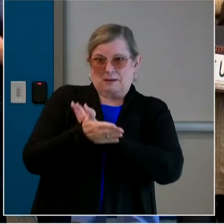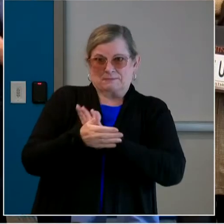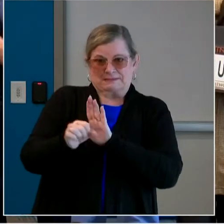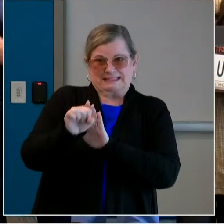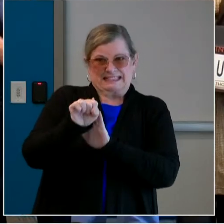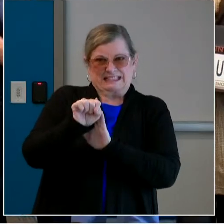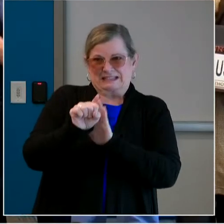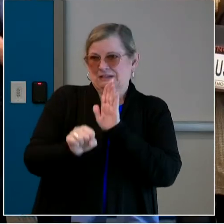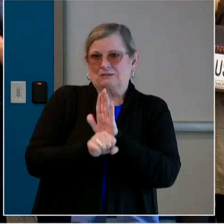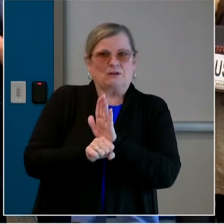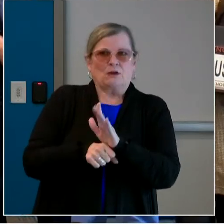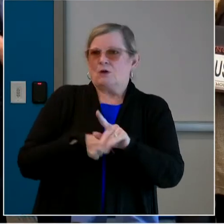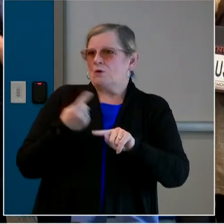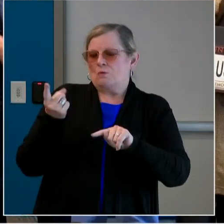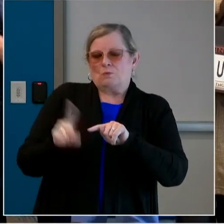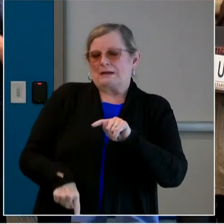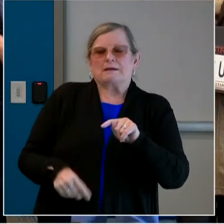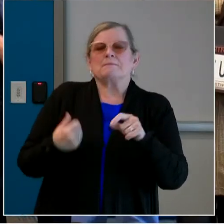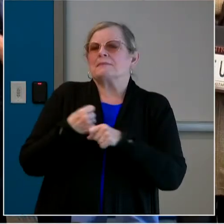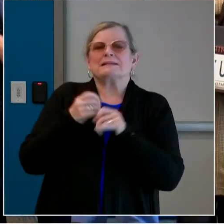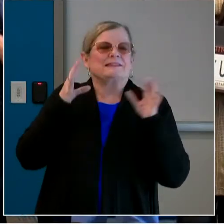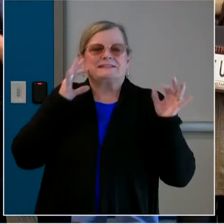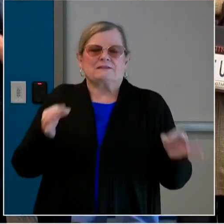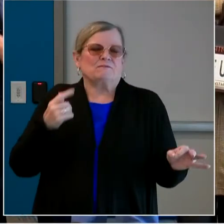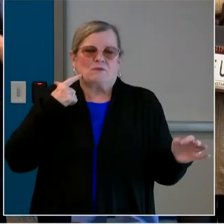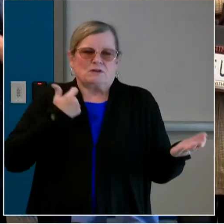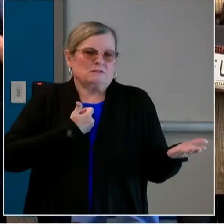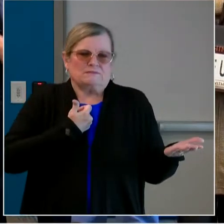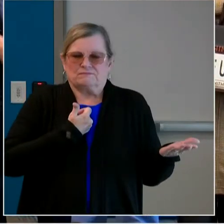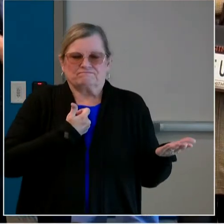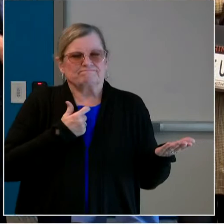decision for ourselves.